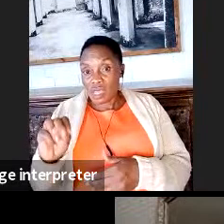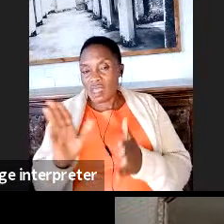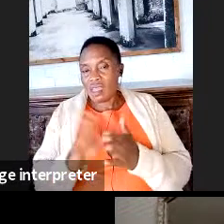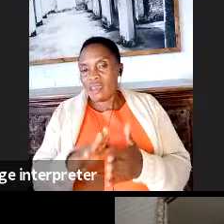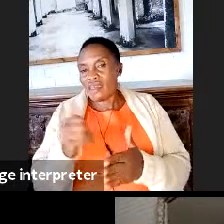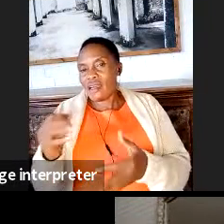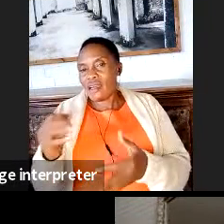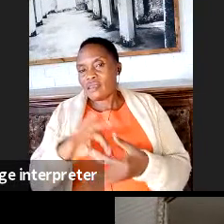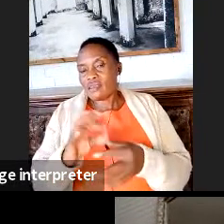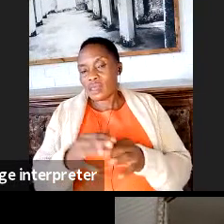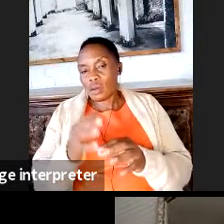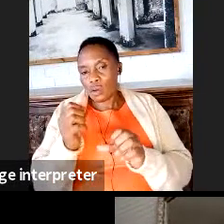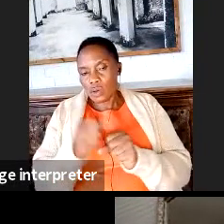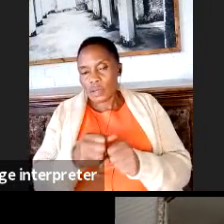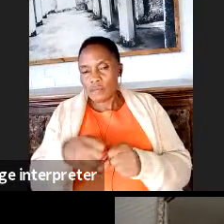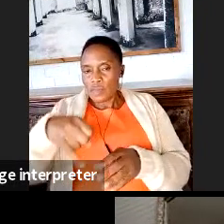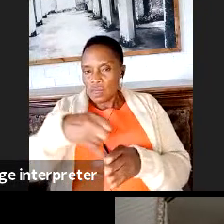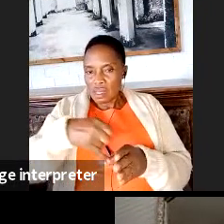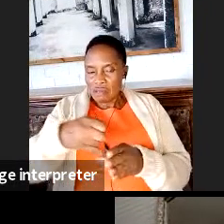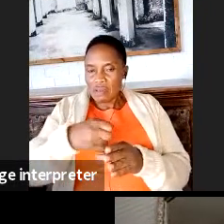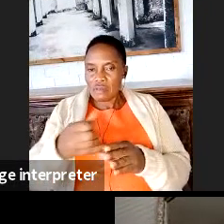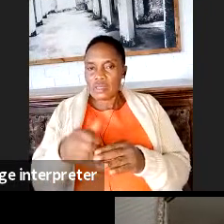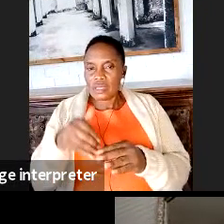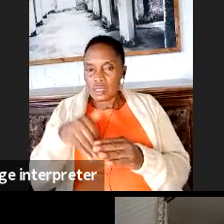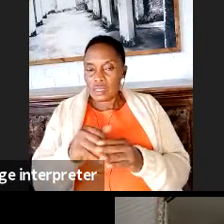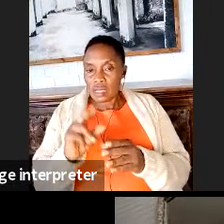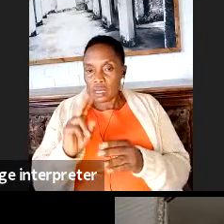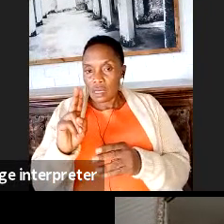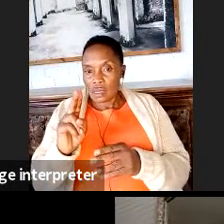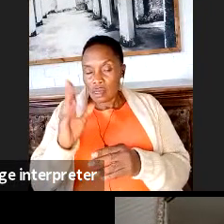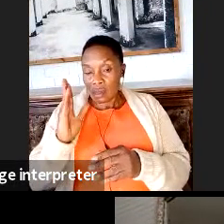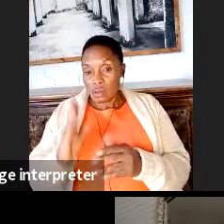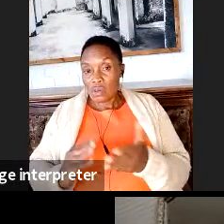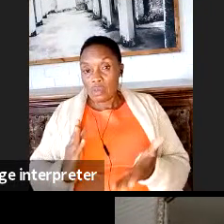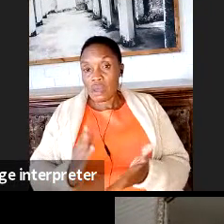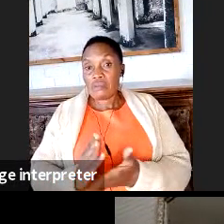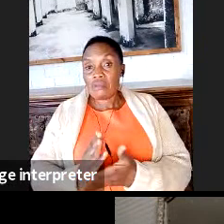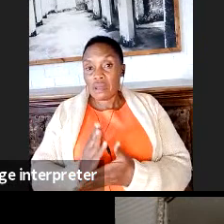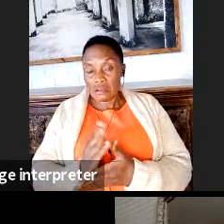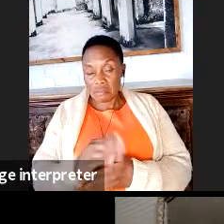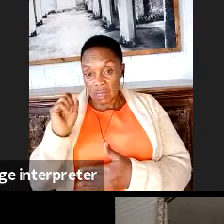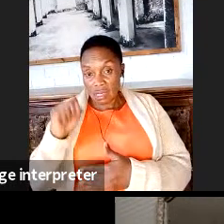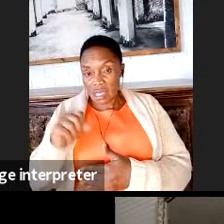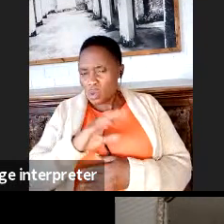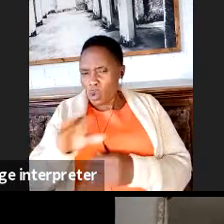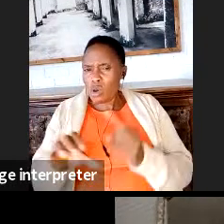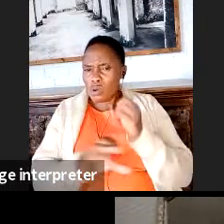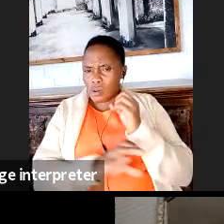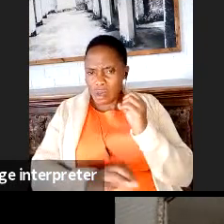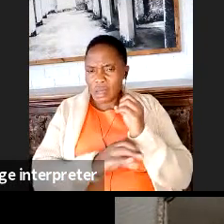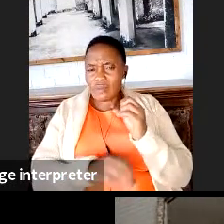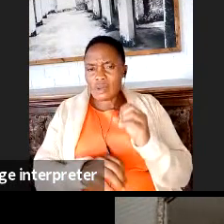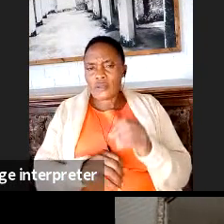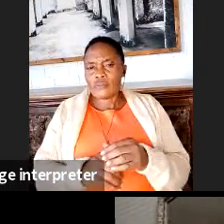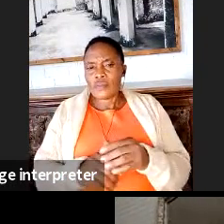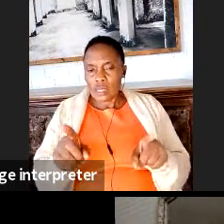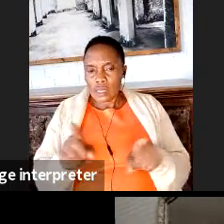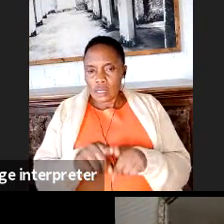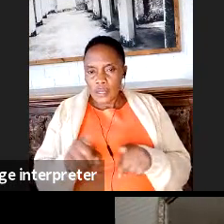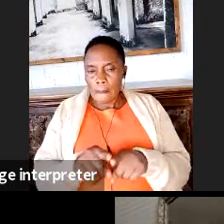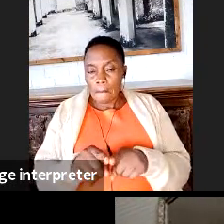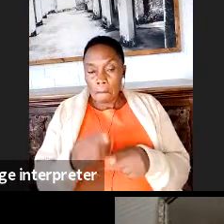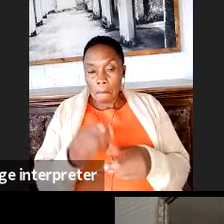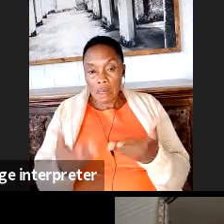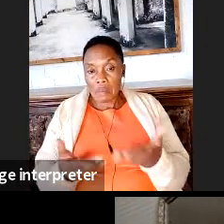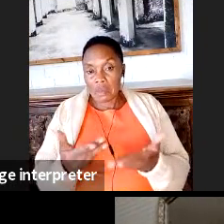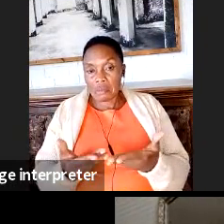are actively involved in human rights. No country says that they're against human rights. I mean, even if maybe they've had poor